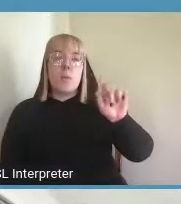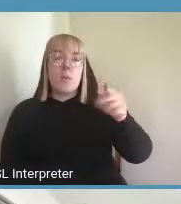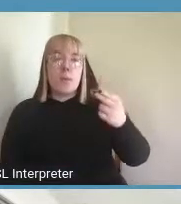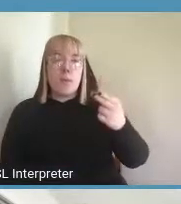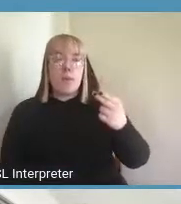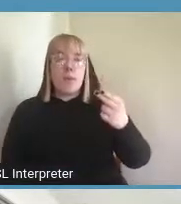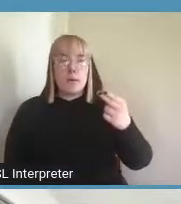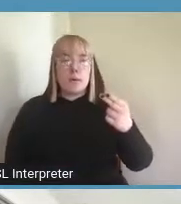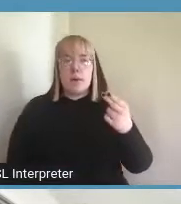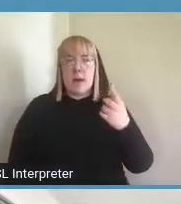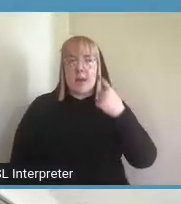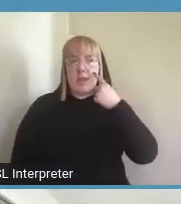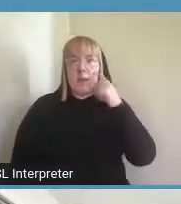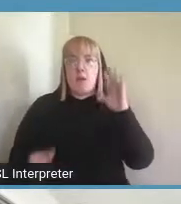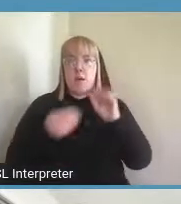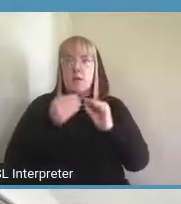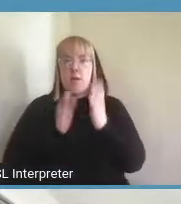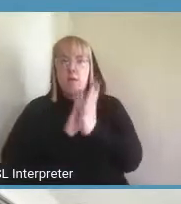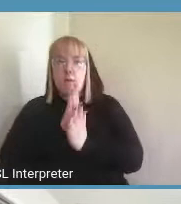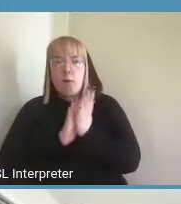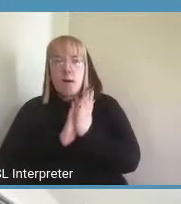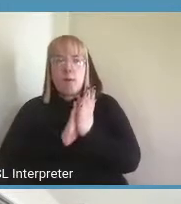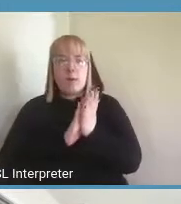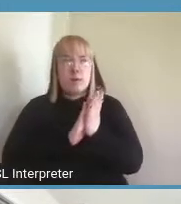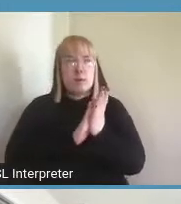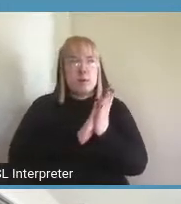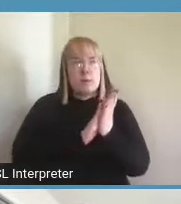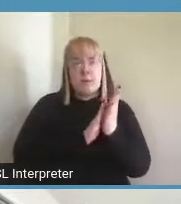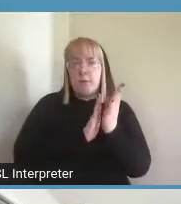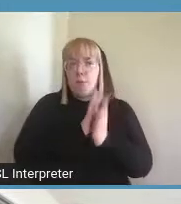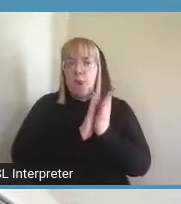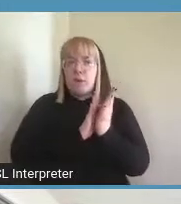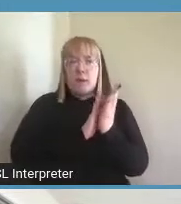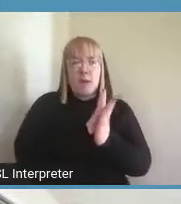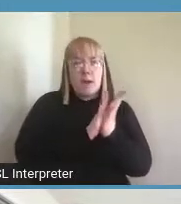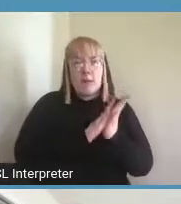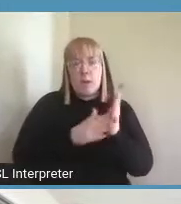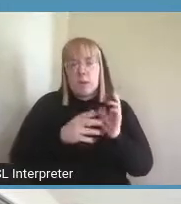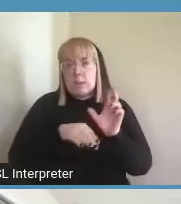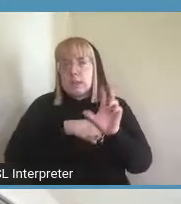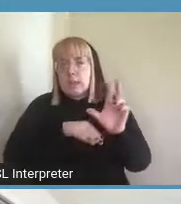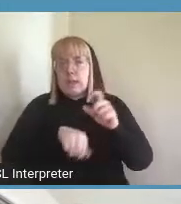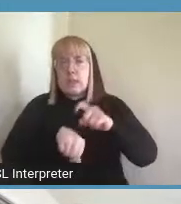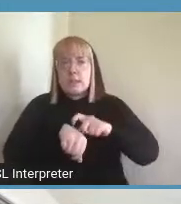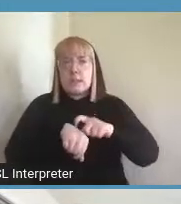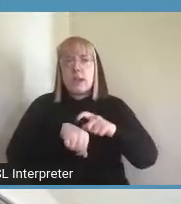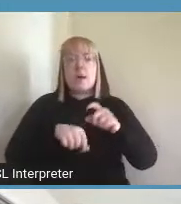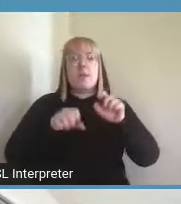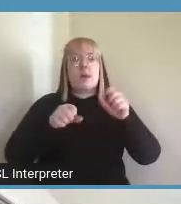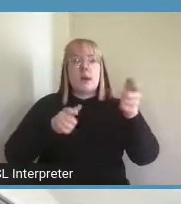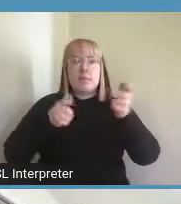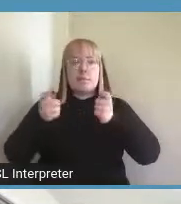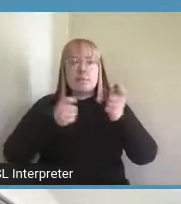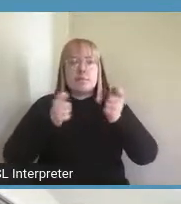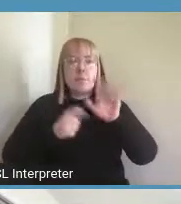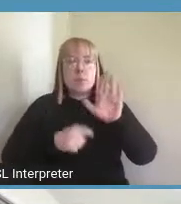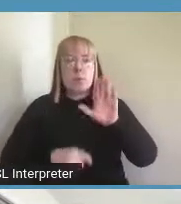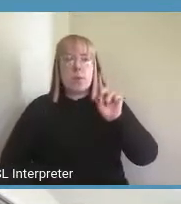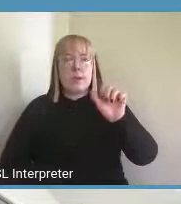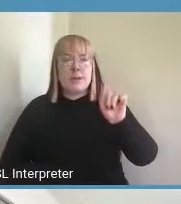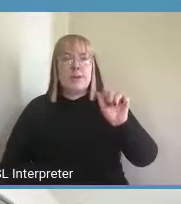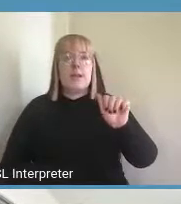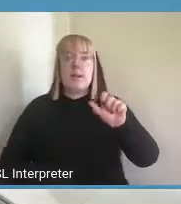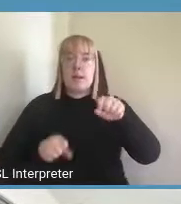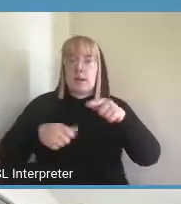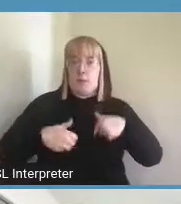give you a spreadsheet and kind of instructions on how to pull the data from your web analytics, from social media, etc. And you can give them your